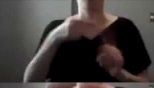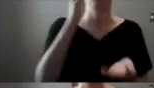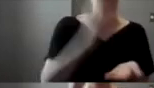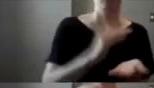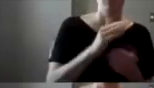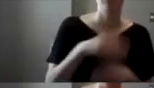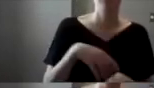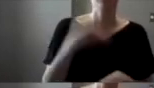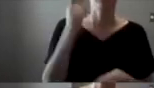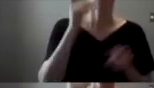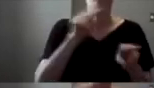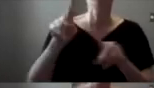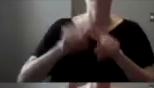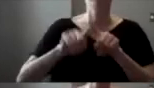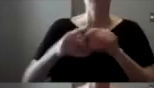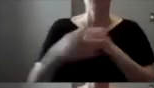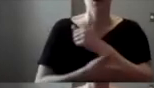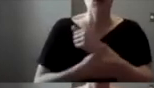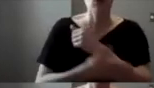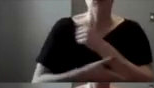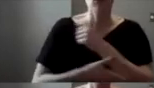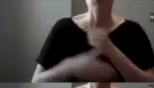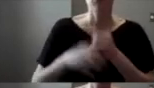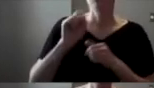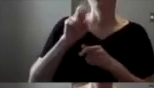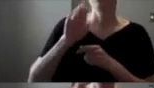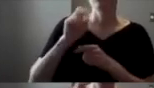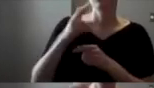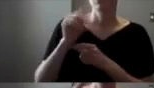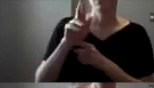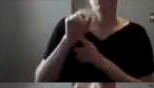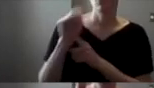in sub-Saharan Africa, the use is generally around